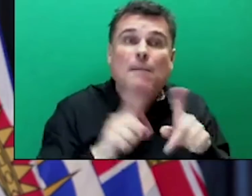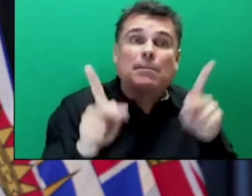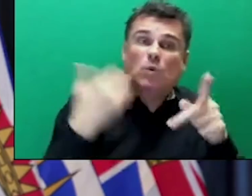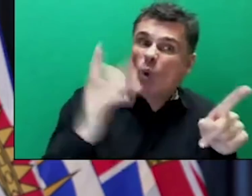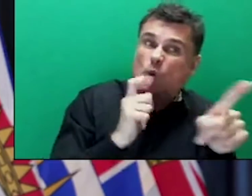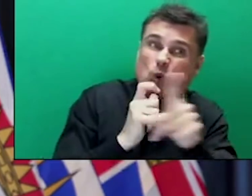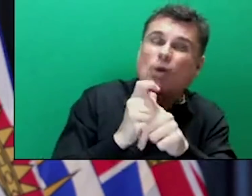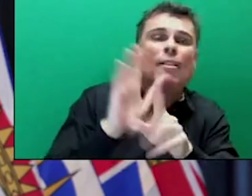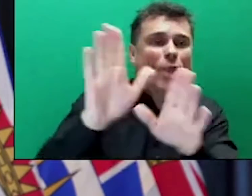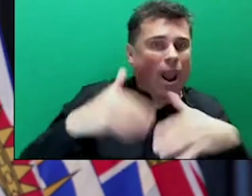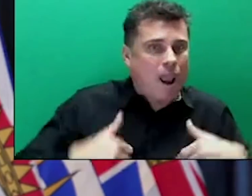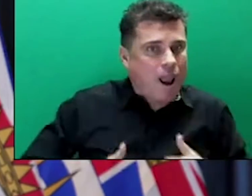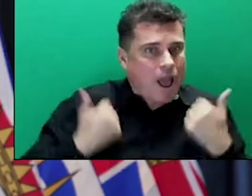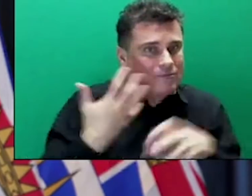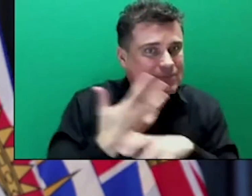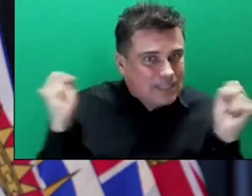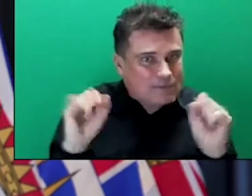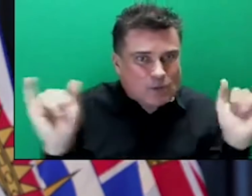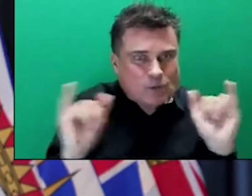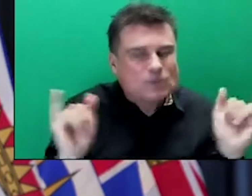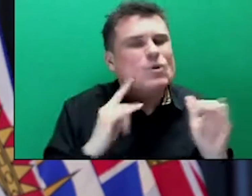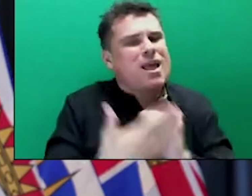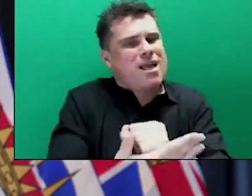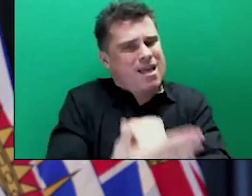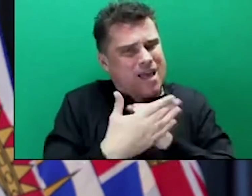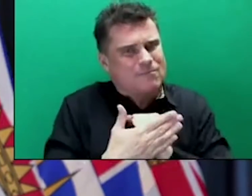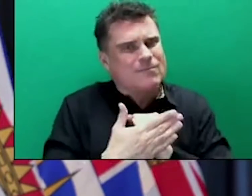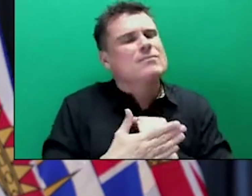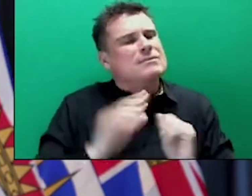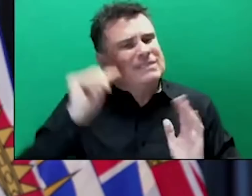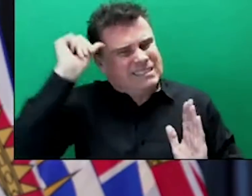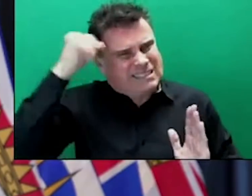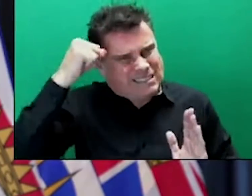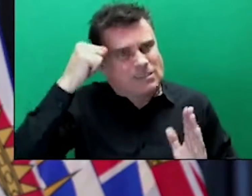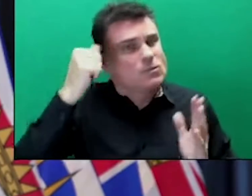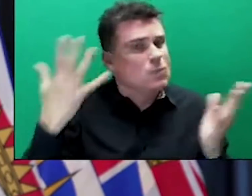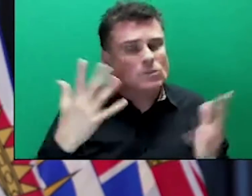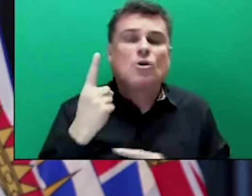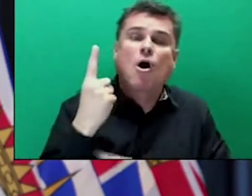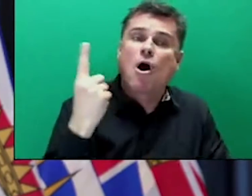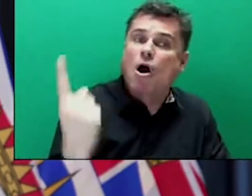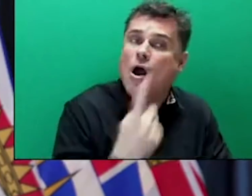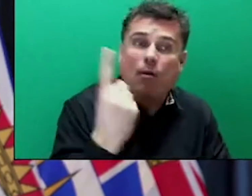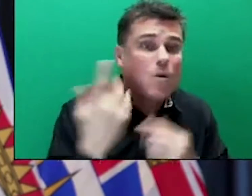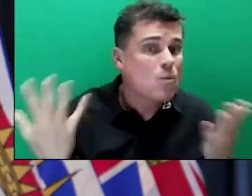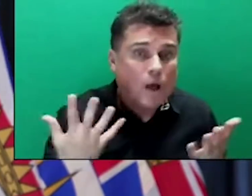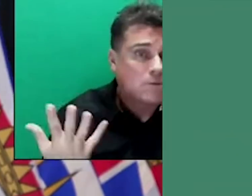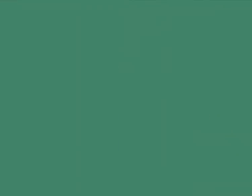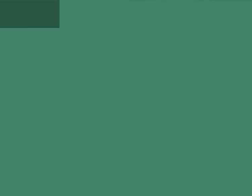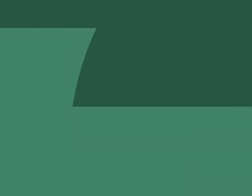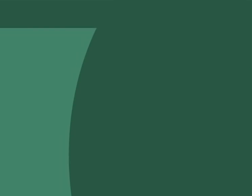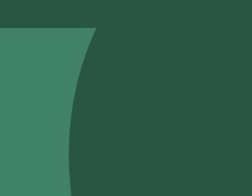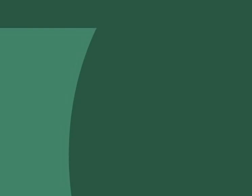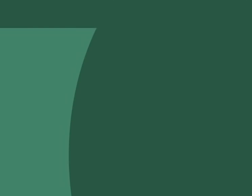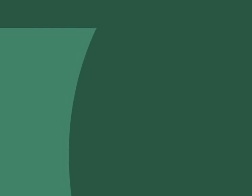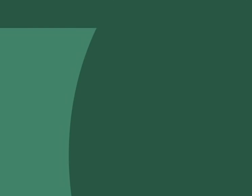caring to each other and be kind to each other, be calm and be safe.